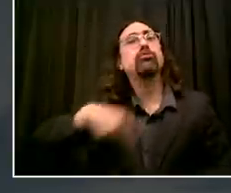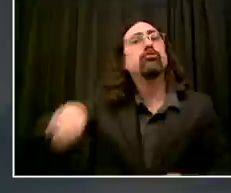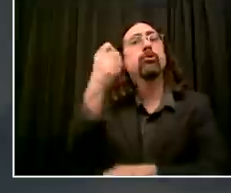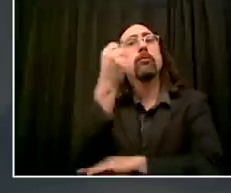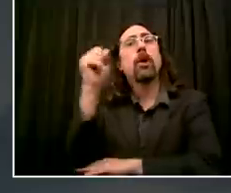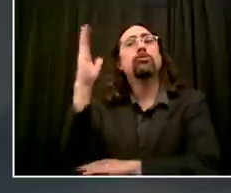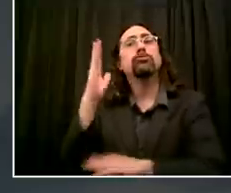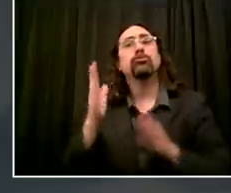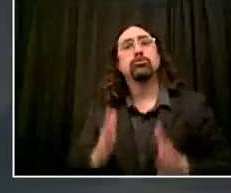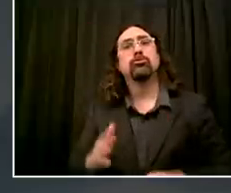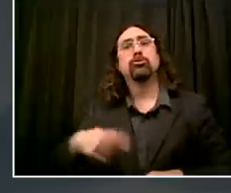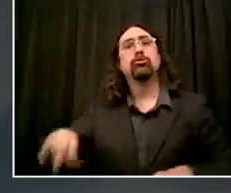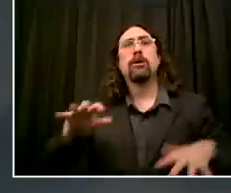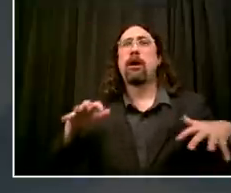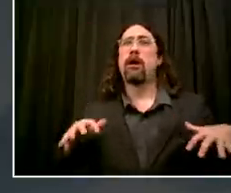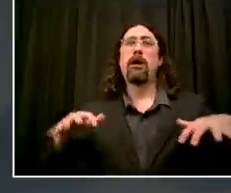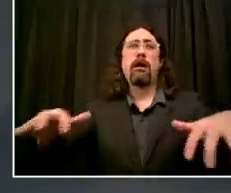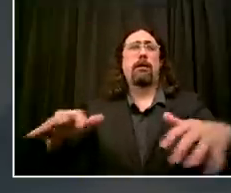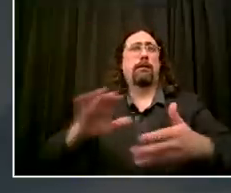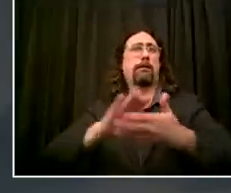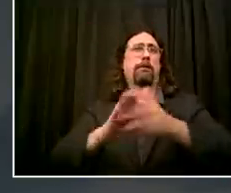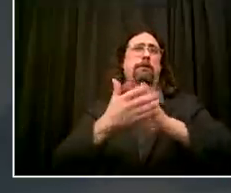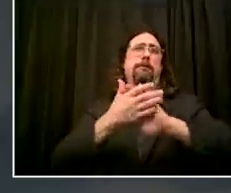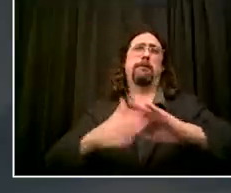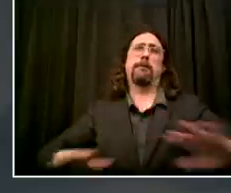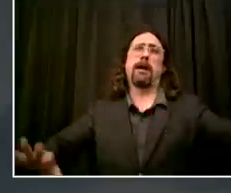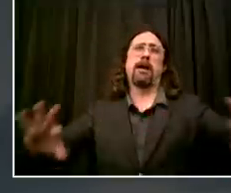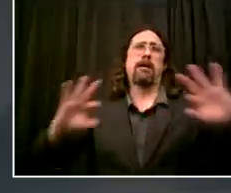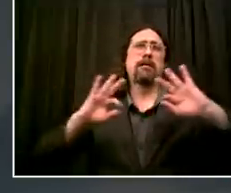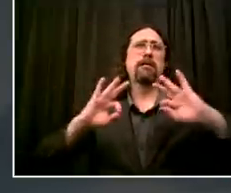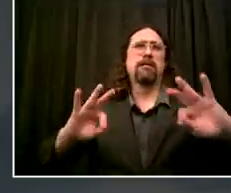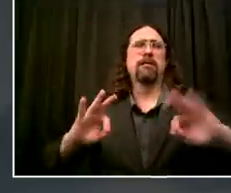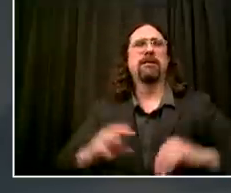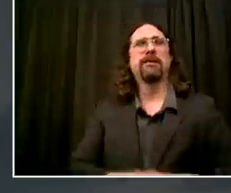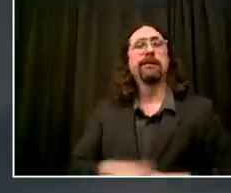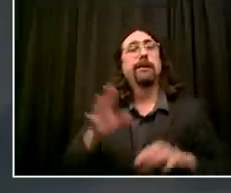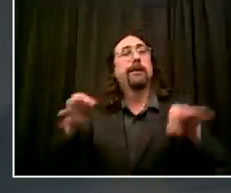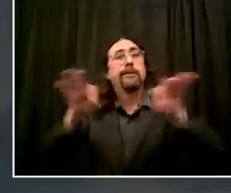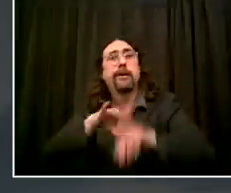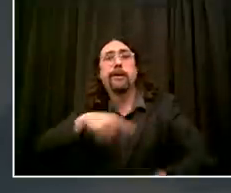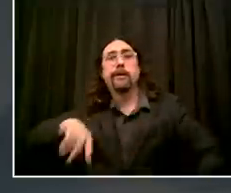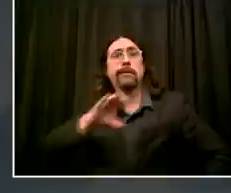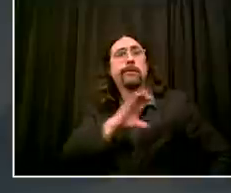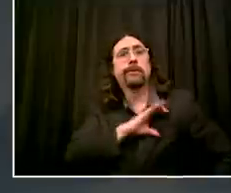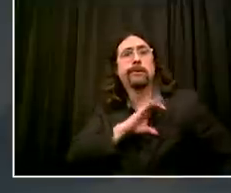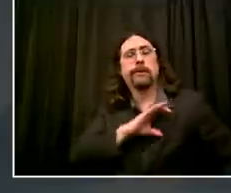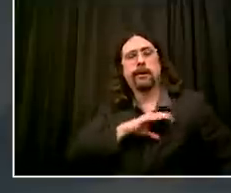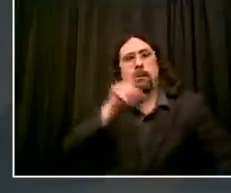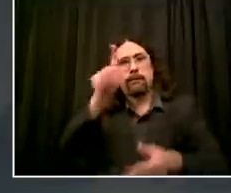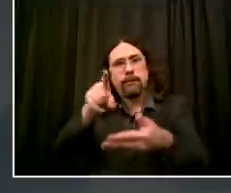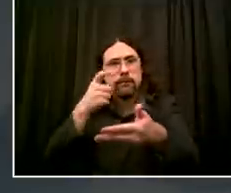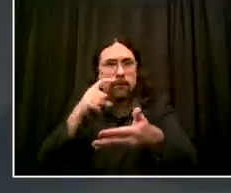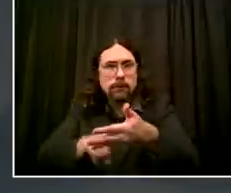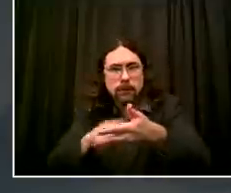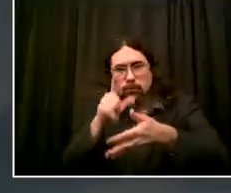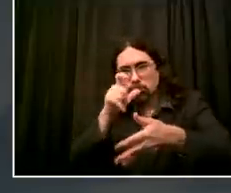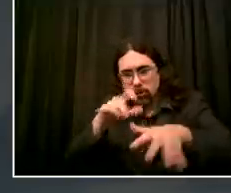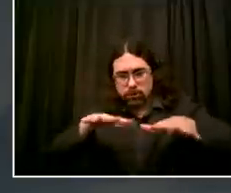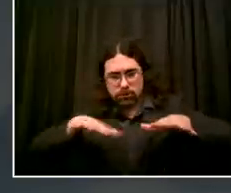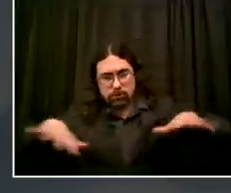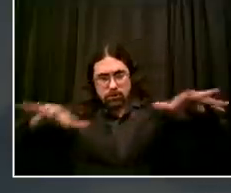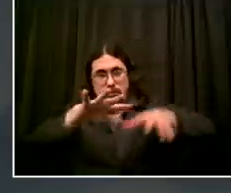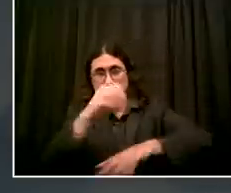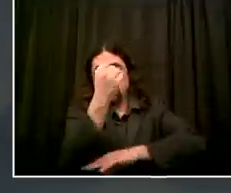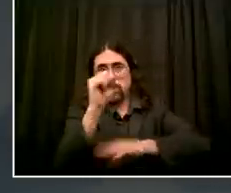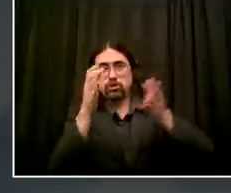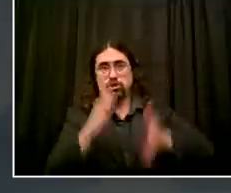people taking advantage. We've seen a lot of people, as you mentioned an incident that I would consider isolated with the U-Haul